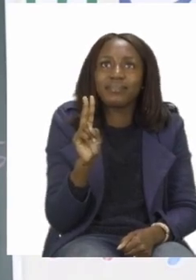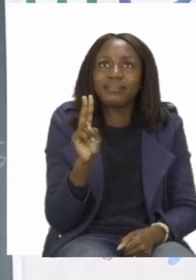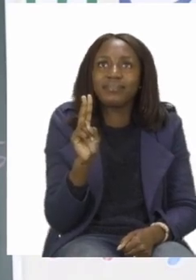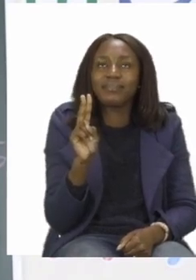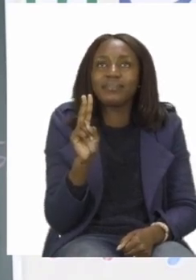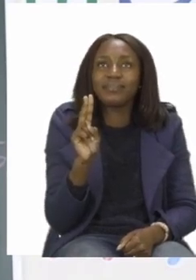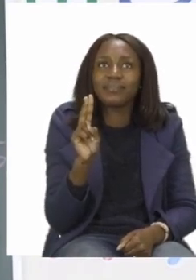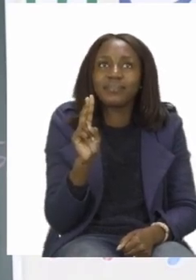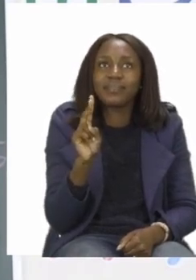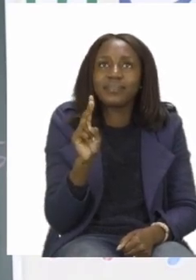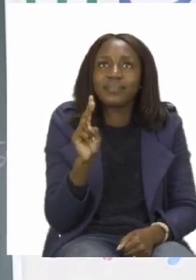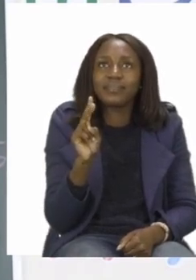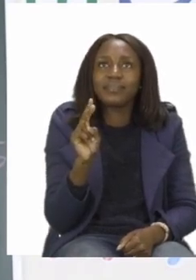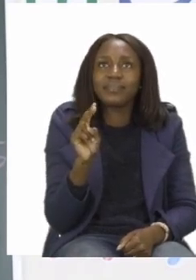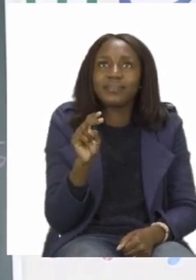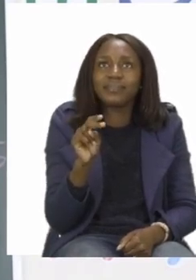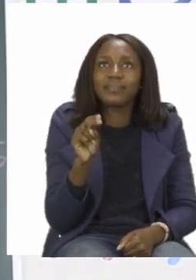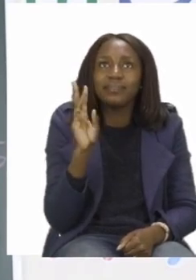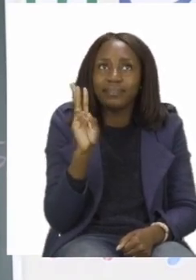2,